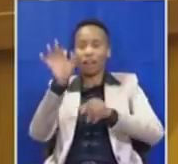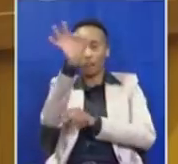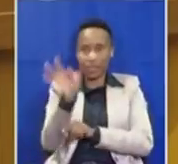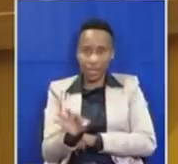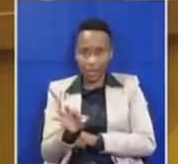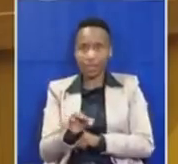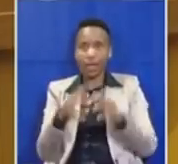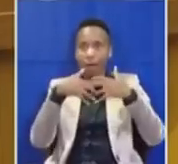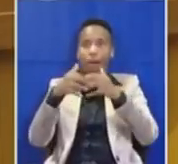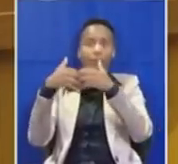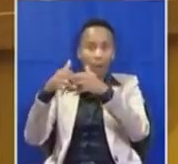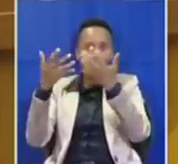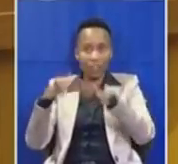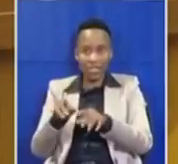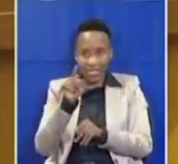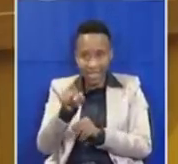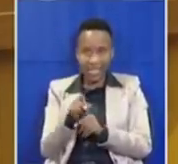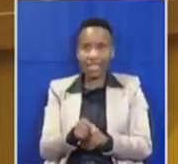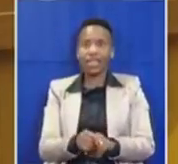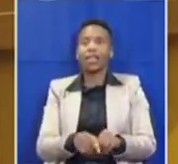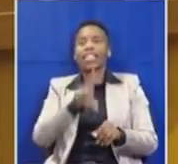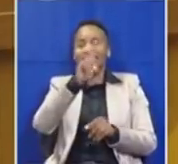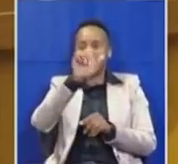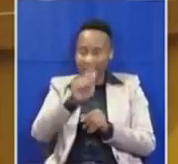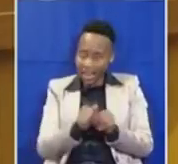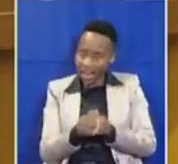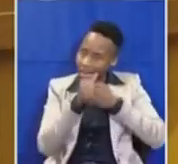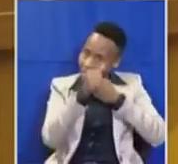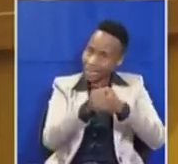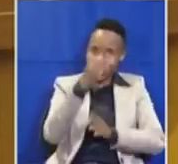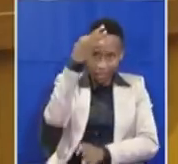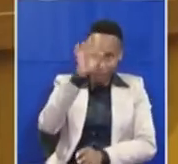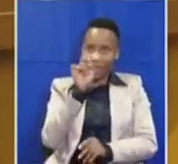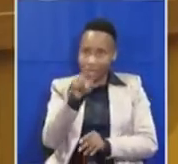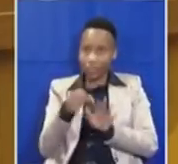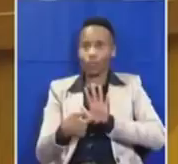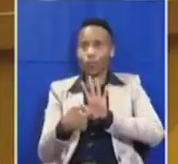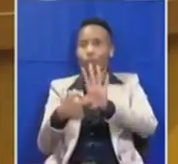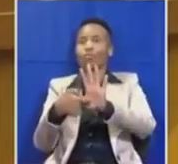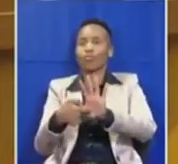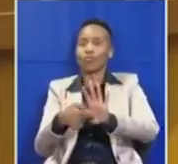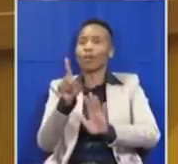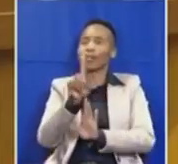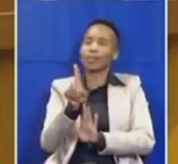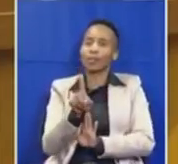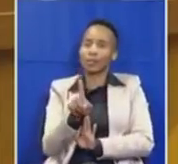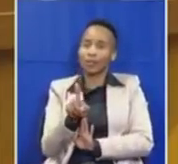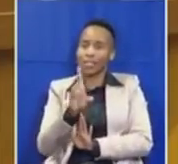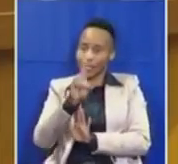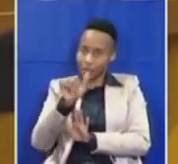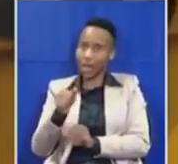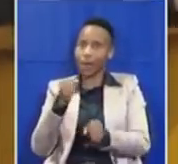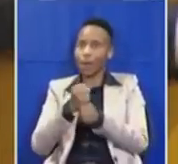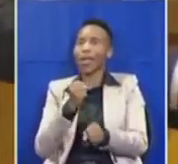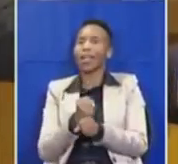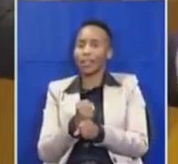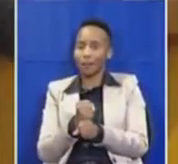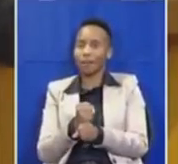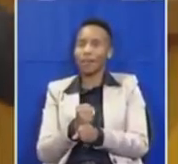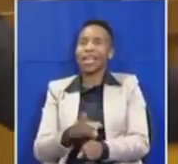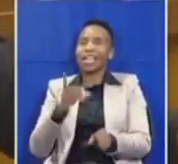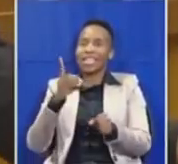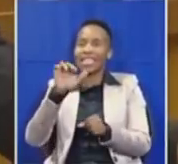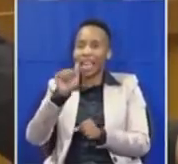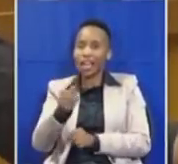created in DA-led governments, which tells you, honorable members, that where the DA